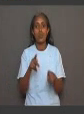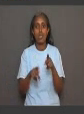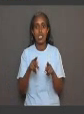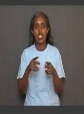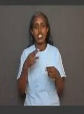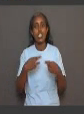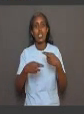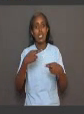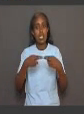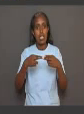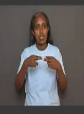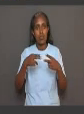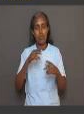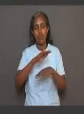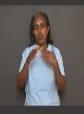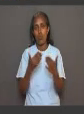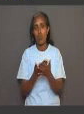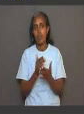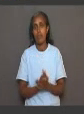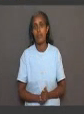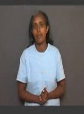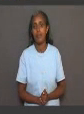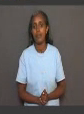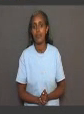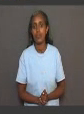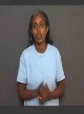the population relates to the whole.